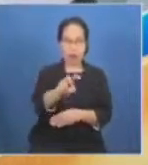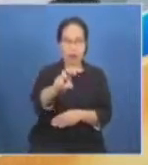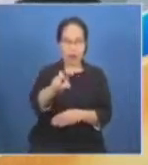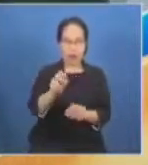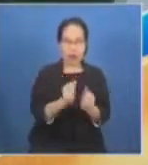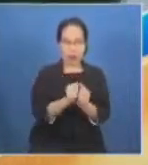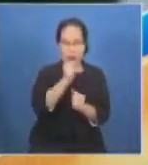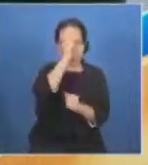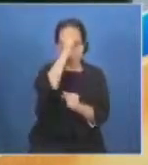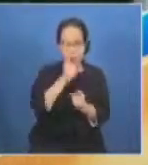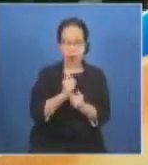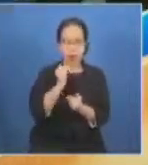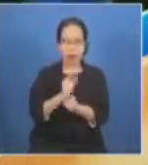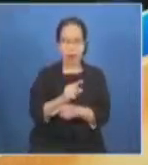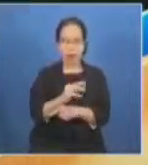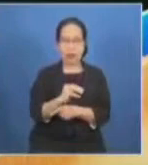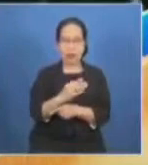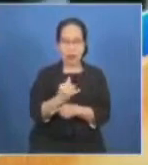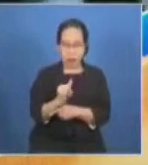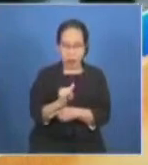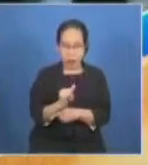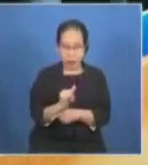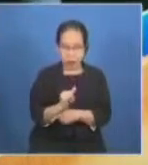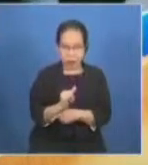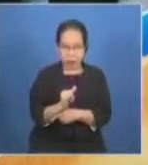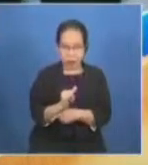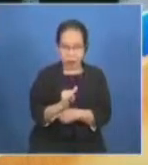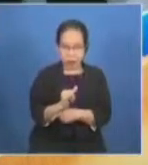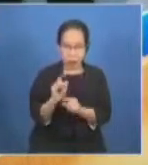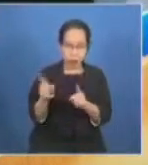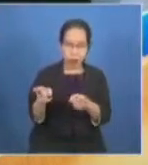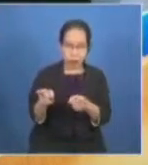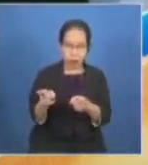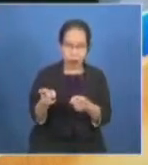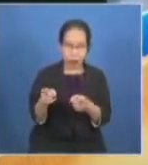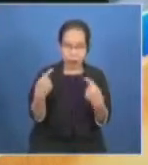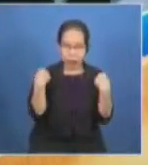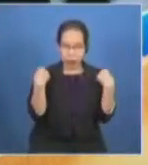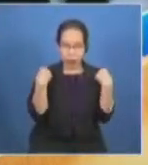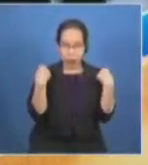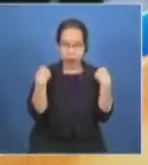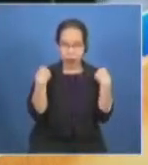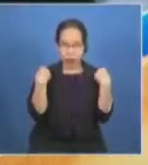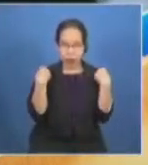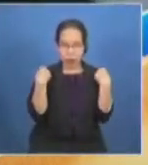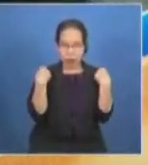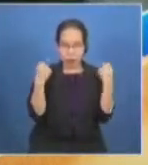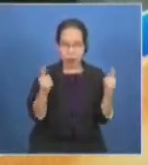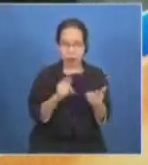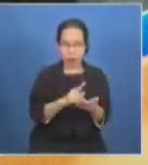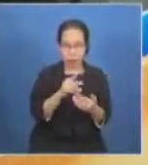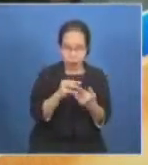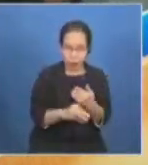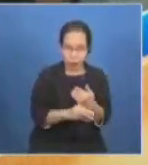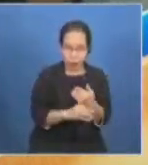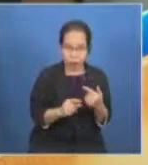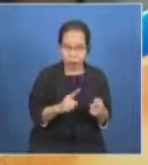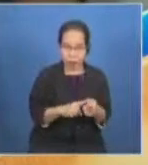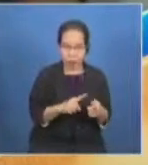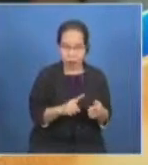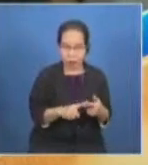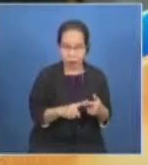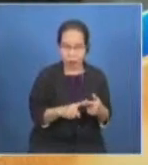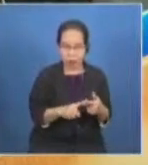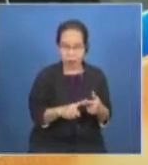20 to 30 minutes together with our brethren from the MCGI, wherein we went earlier to